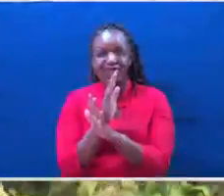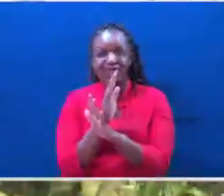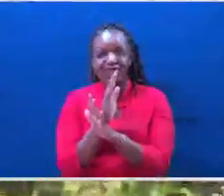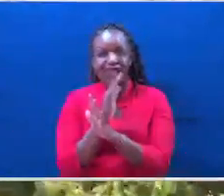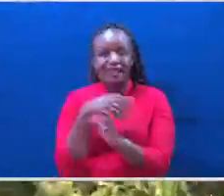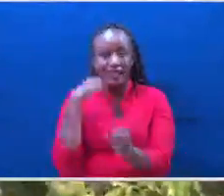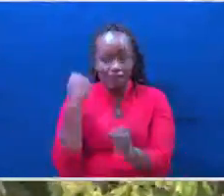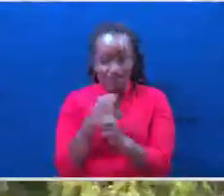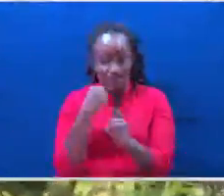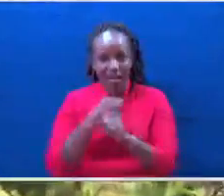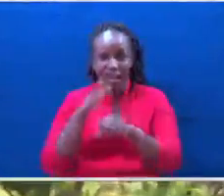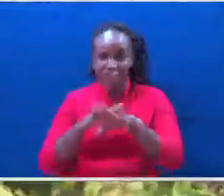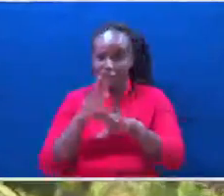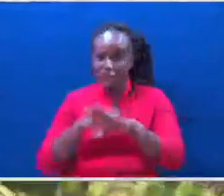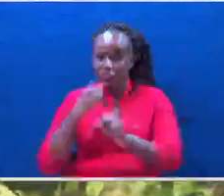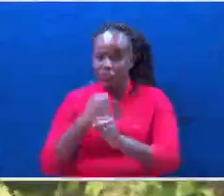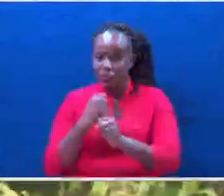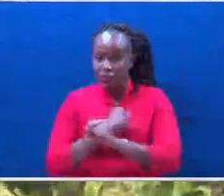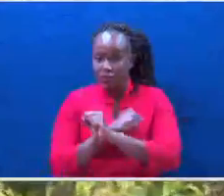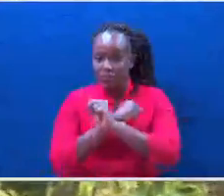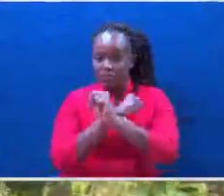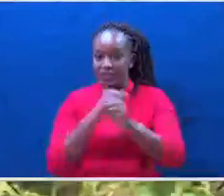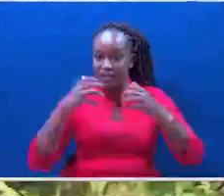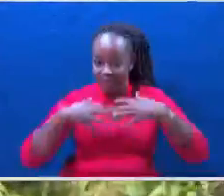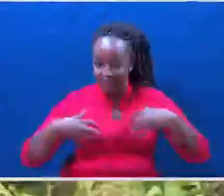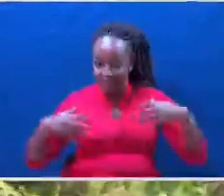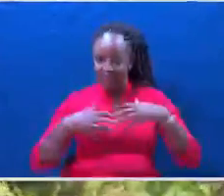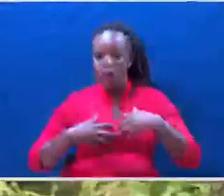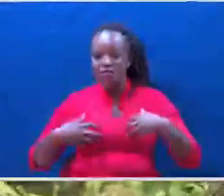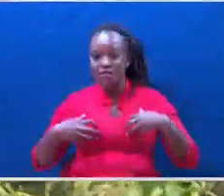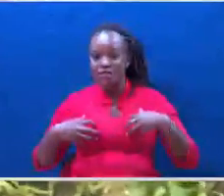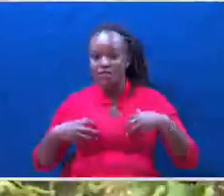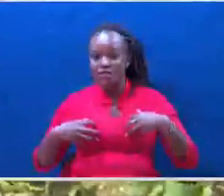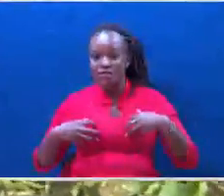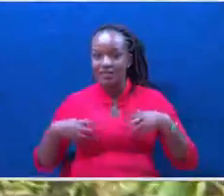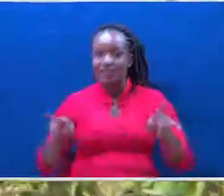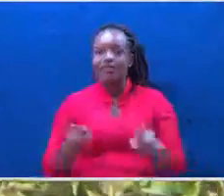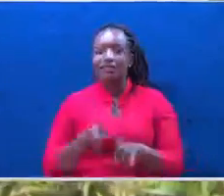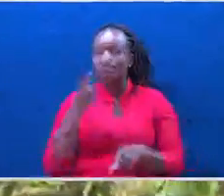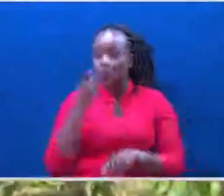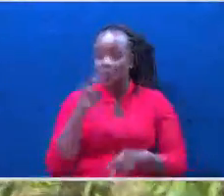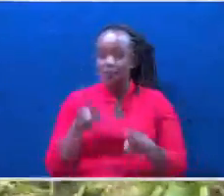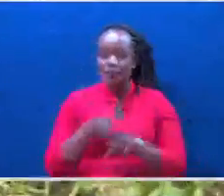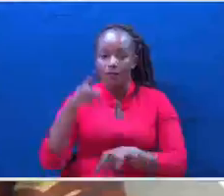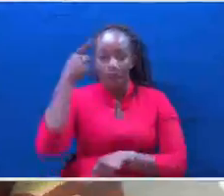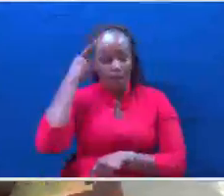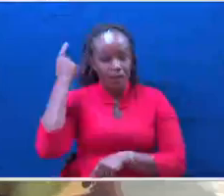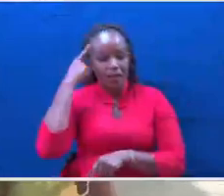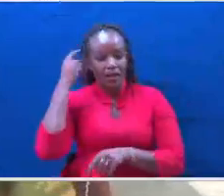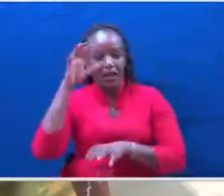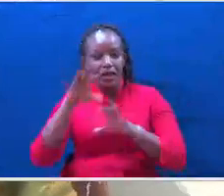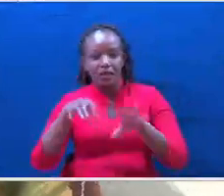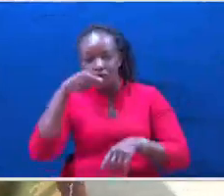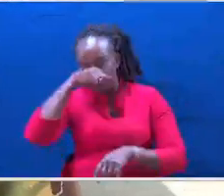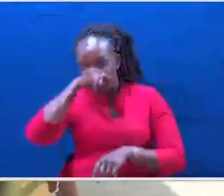are doing a commendable job in protecting our wildlife, and especially the white and the black rhinos here at Old Pajeta. I